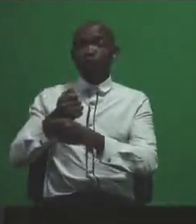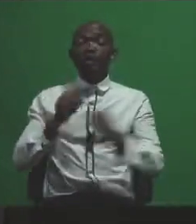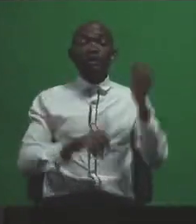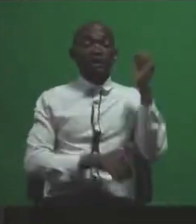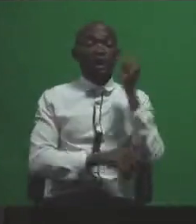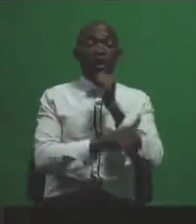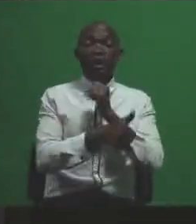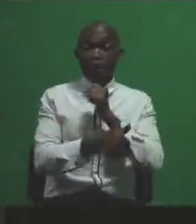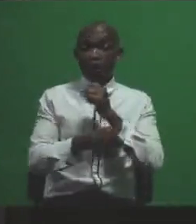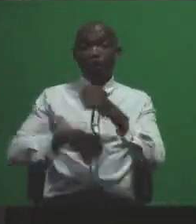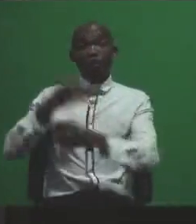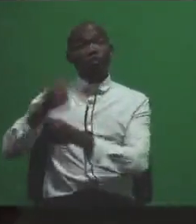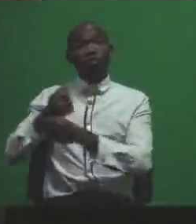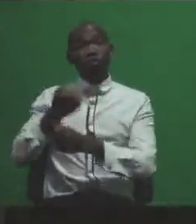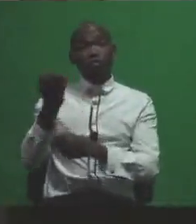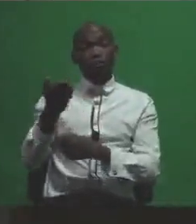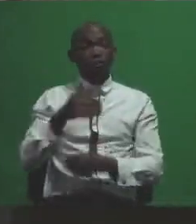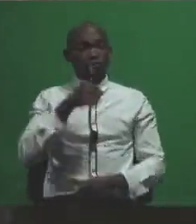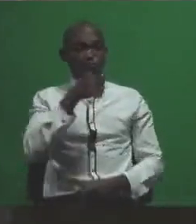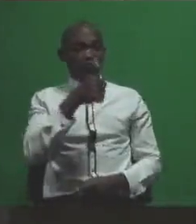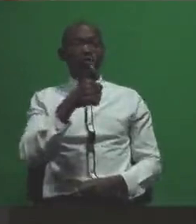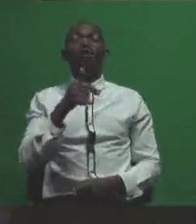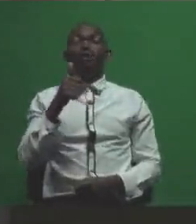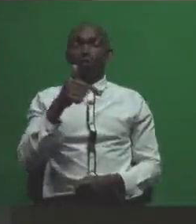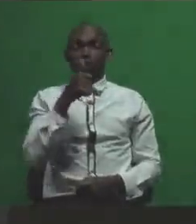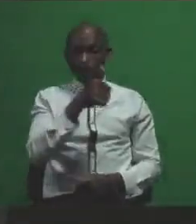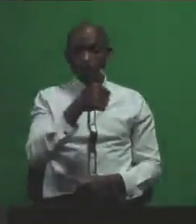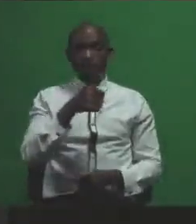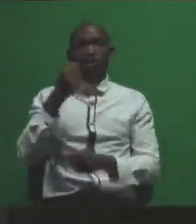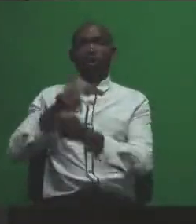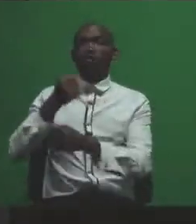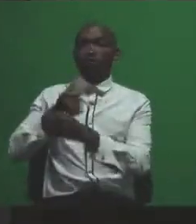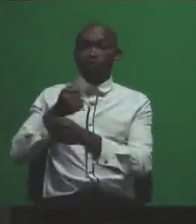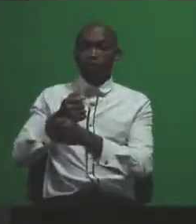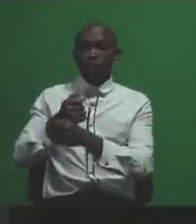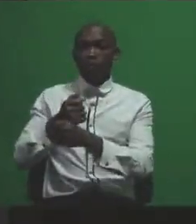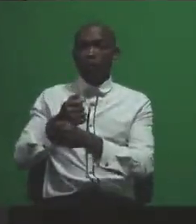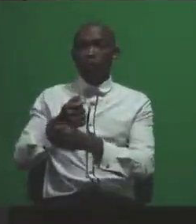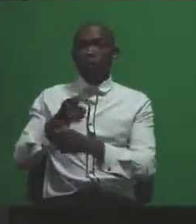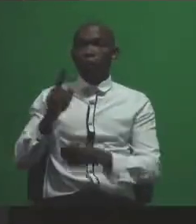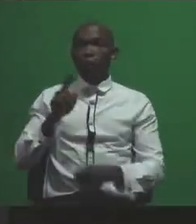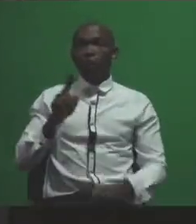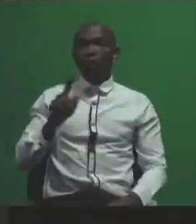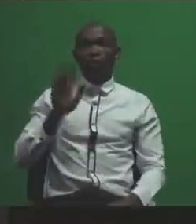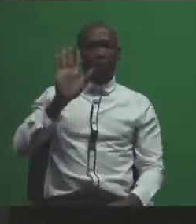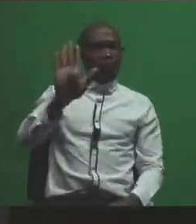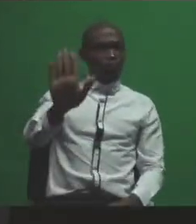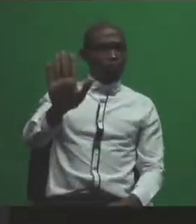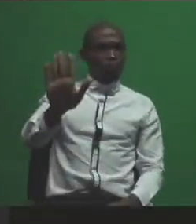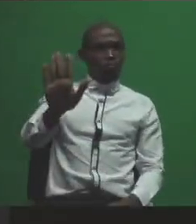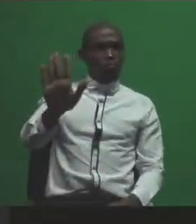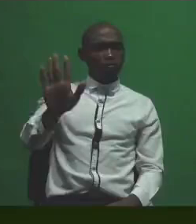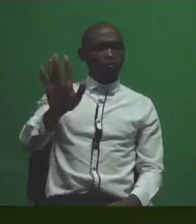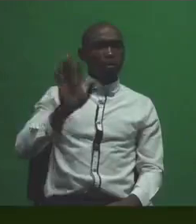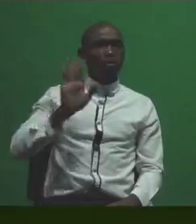do. But here, don't do. So we call this activity